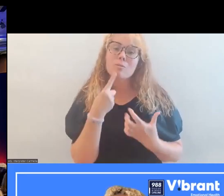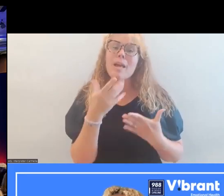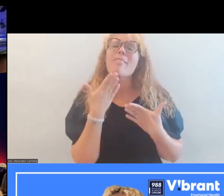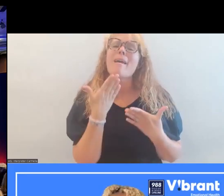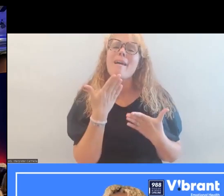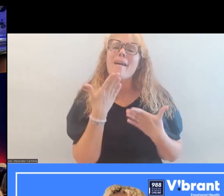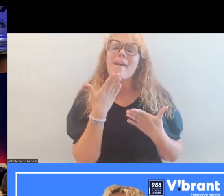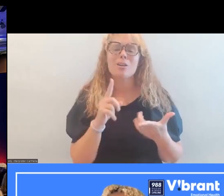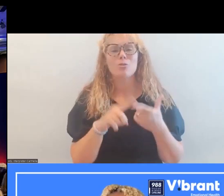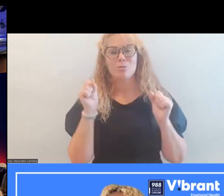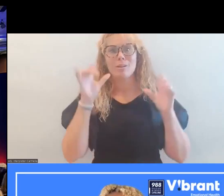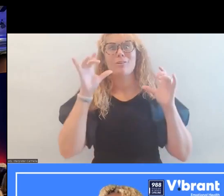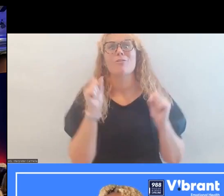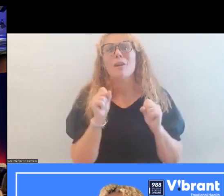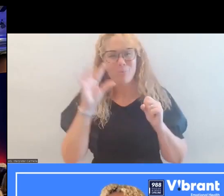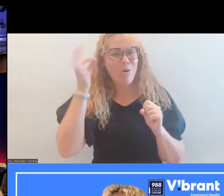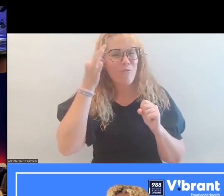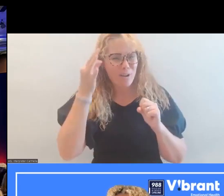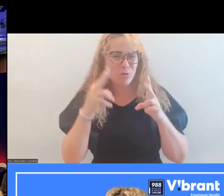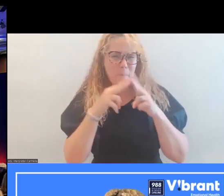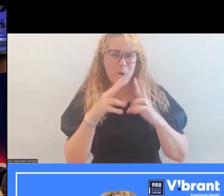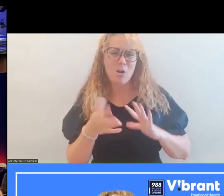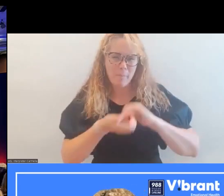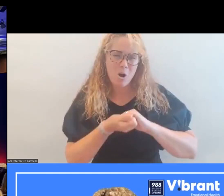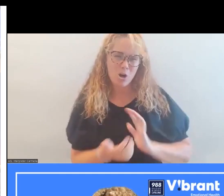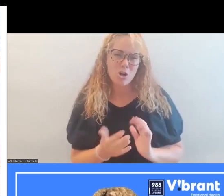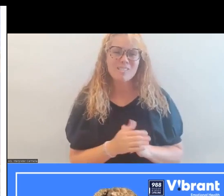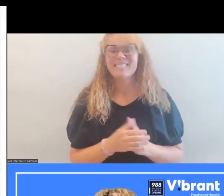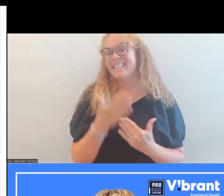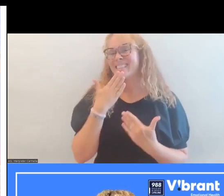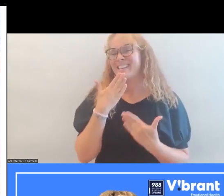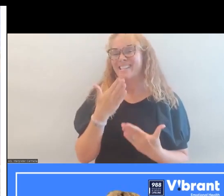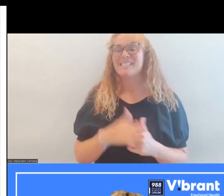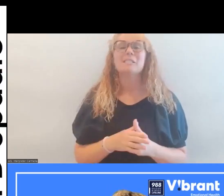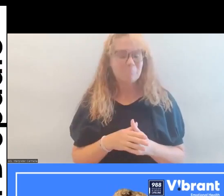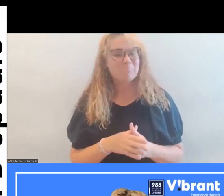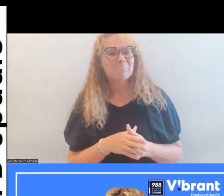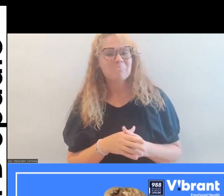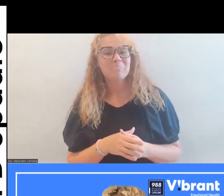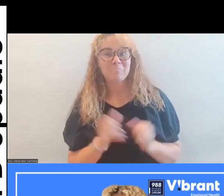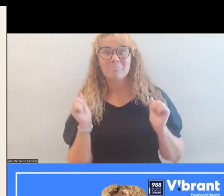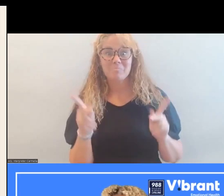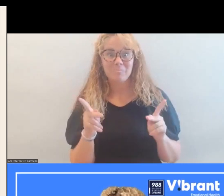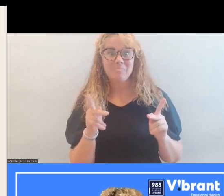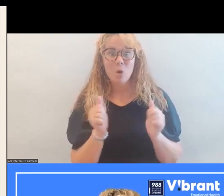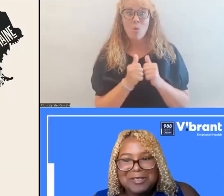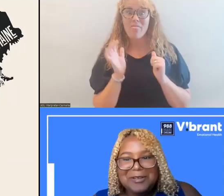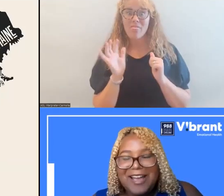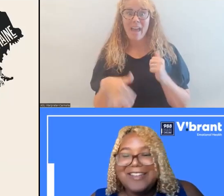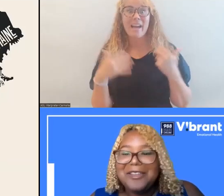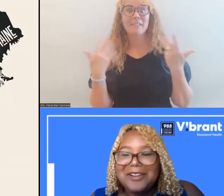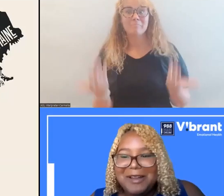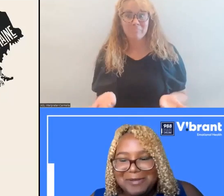you to our incredible federal partners. Thanks, Laura. Yeah. Okay. Well, with that, let's